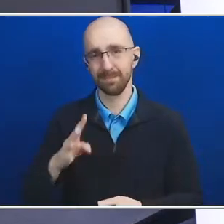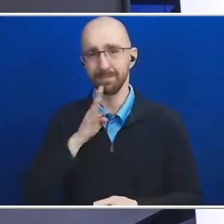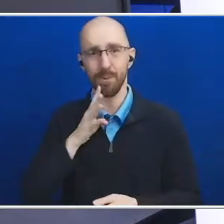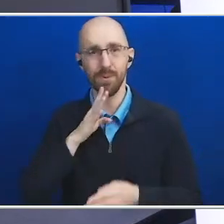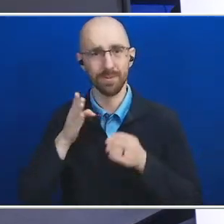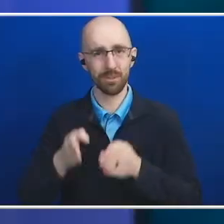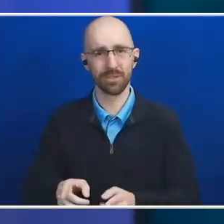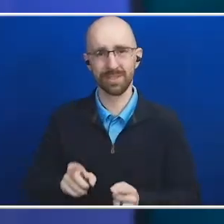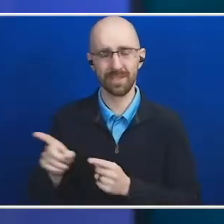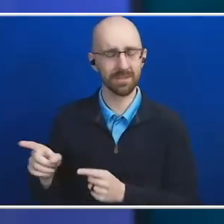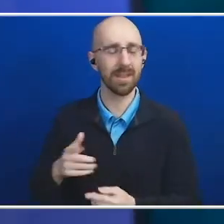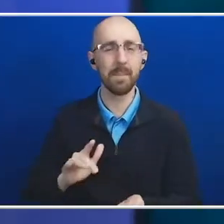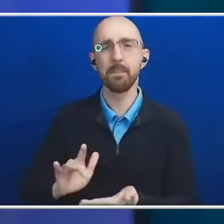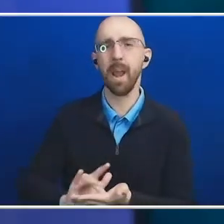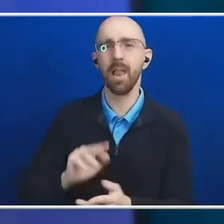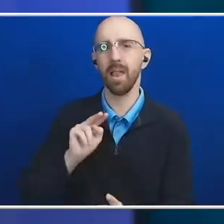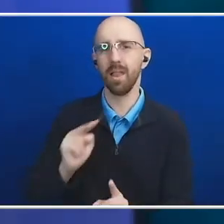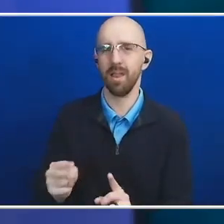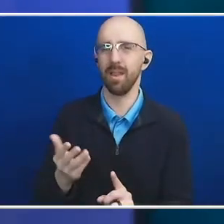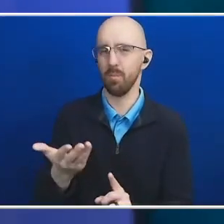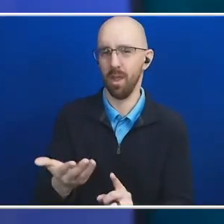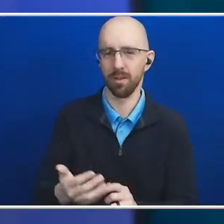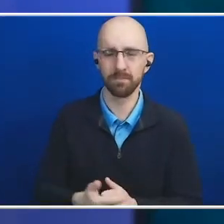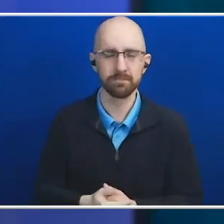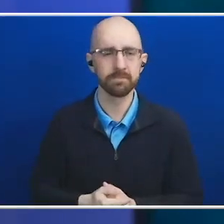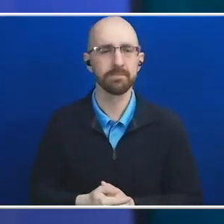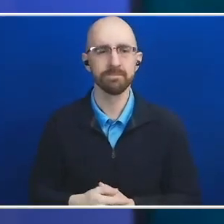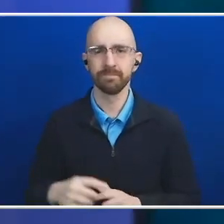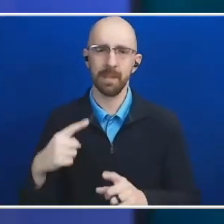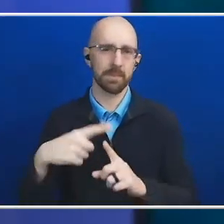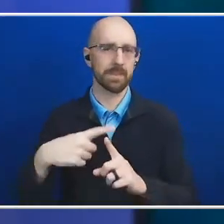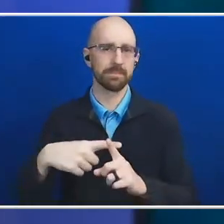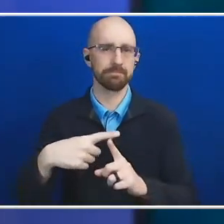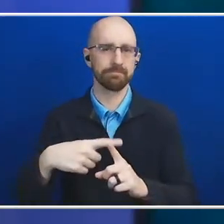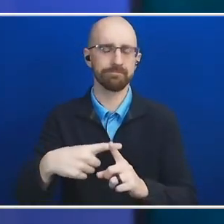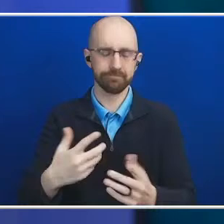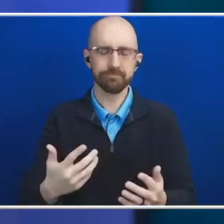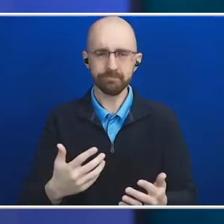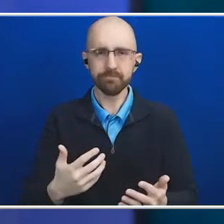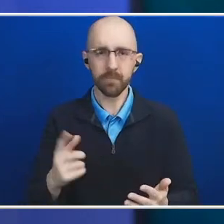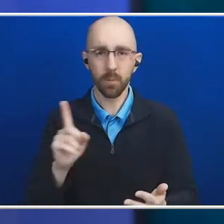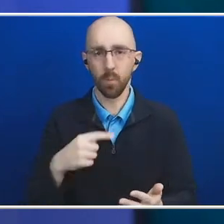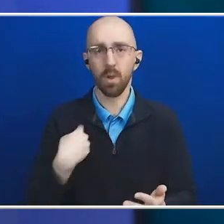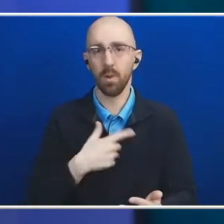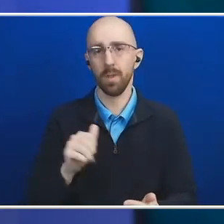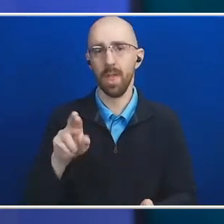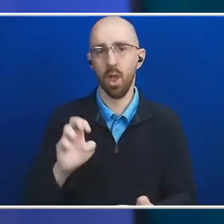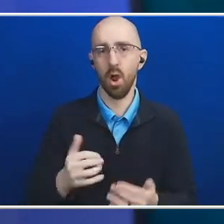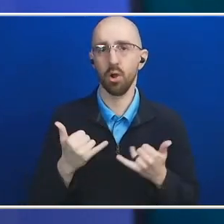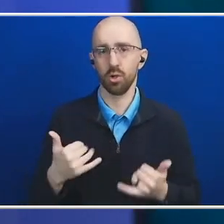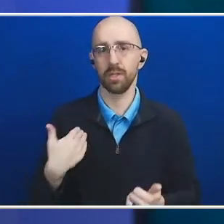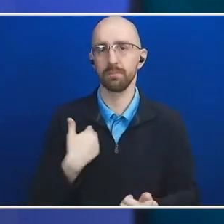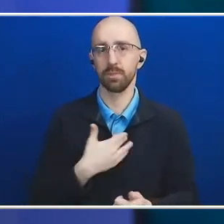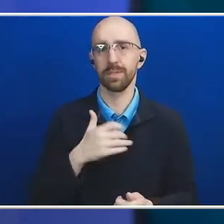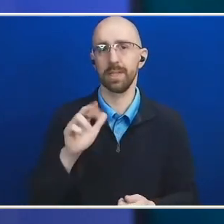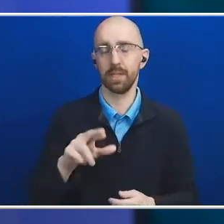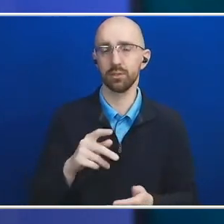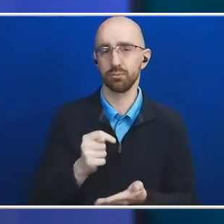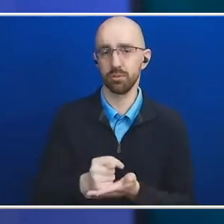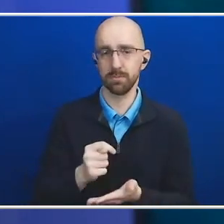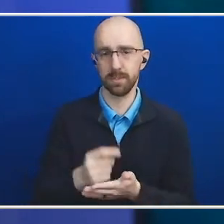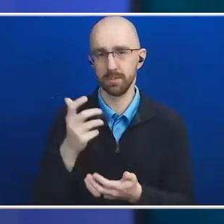takeaway? Optimism. Yeah. I think that where we are in current breast cancer treatment, tailoring, right-sizing